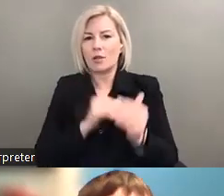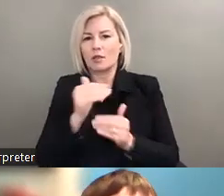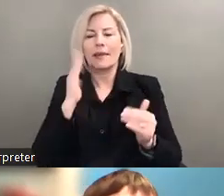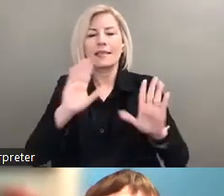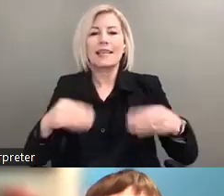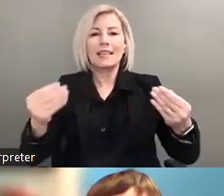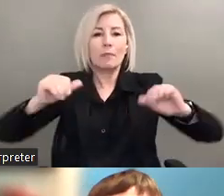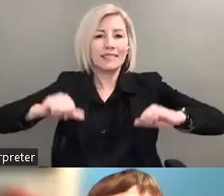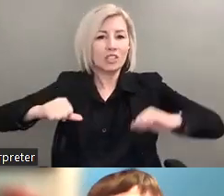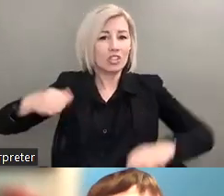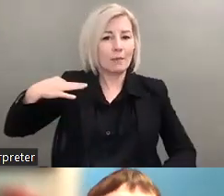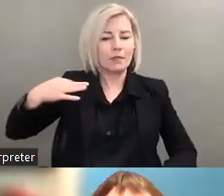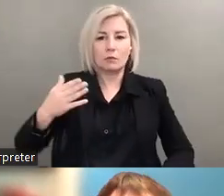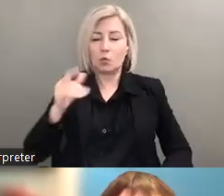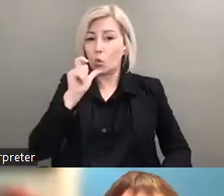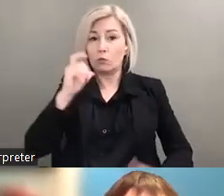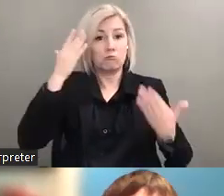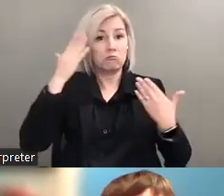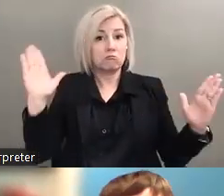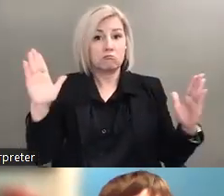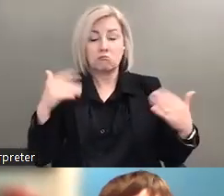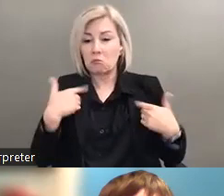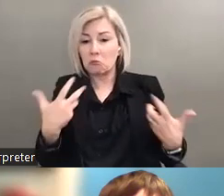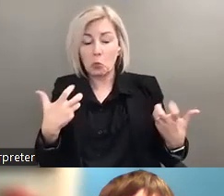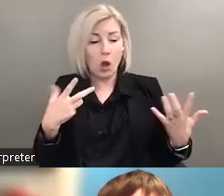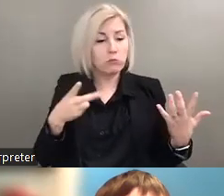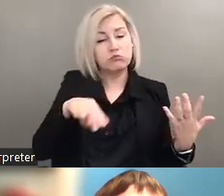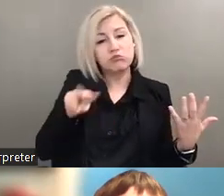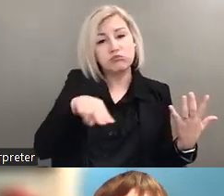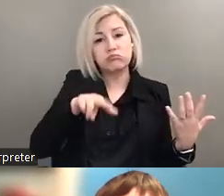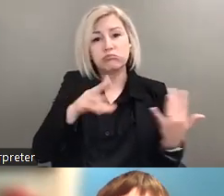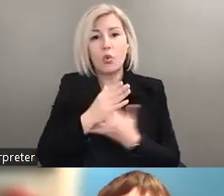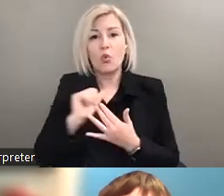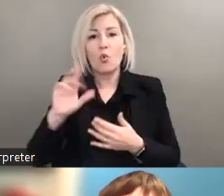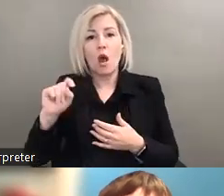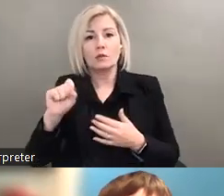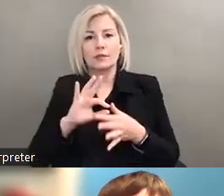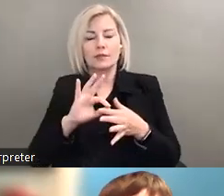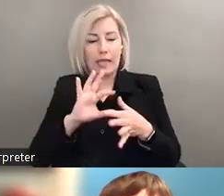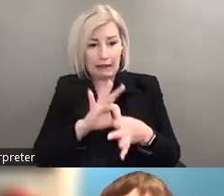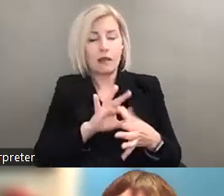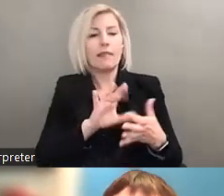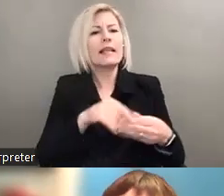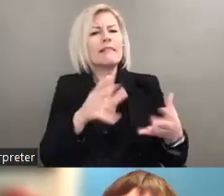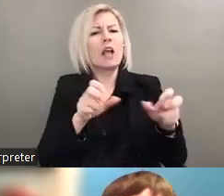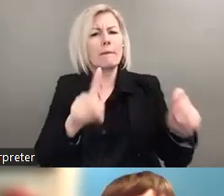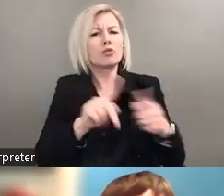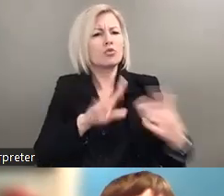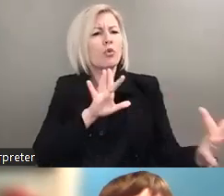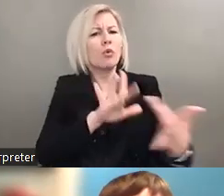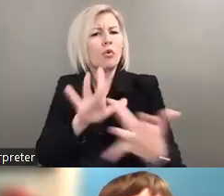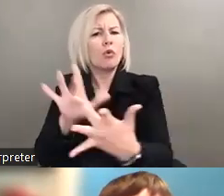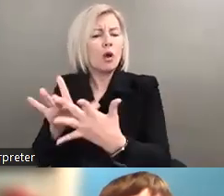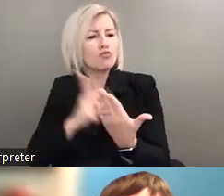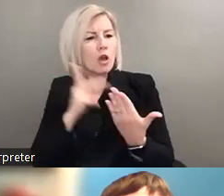applicants who may not know who they want to engage through ArtsCONNECT the opportunity to reach out to projects already in